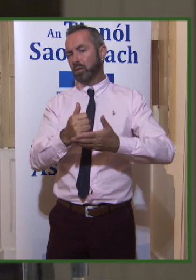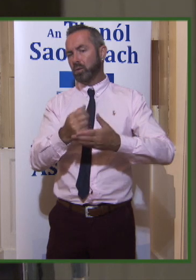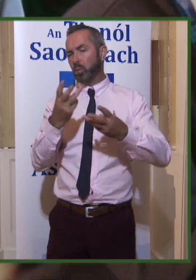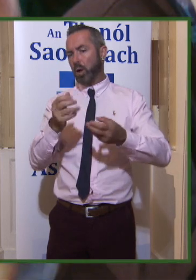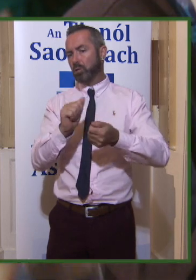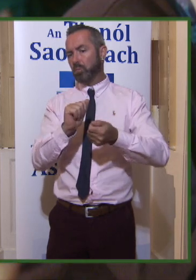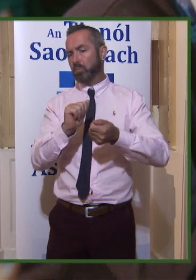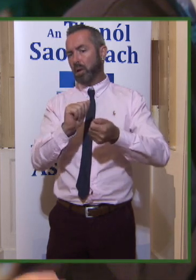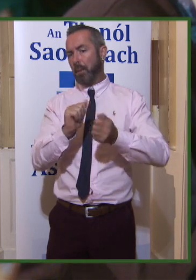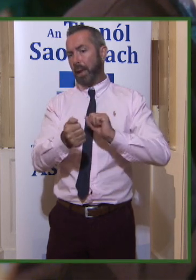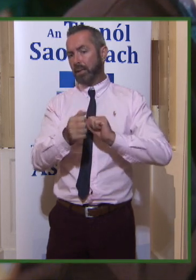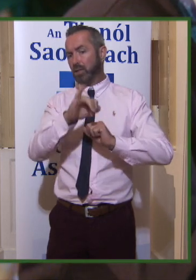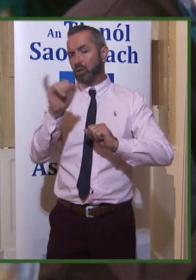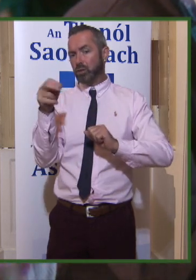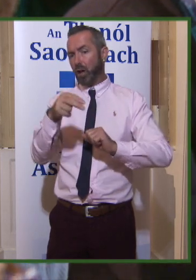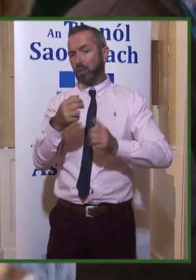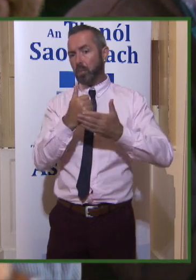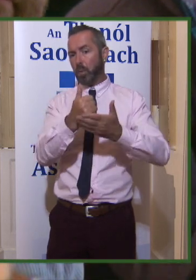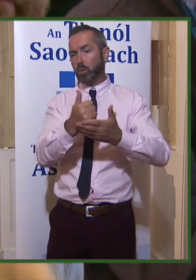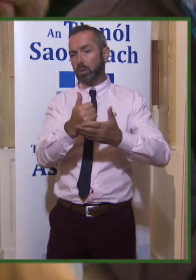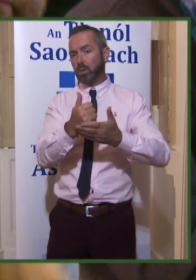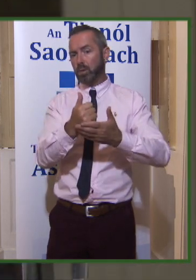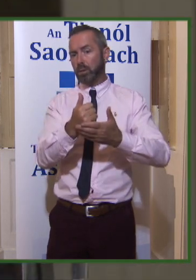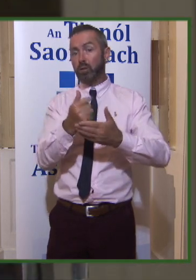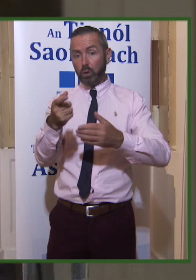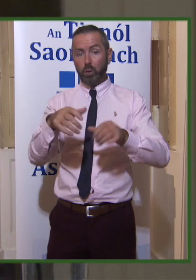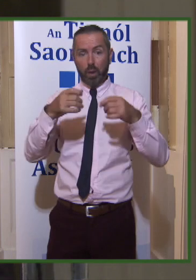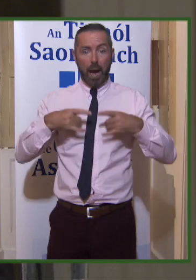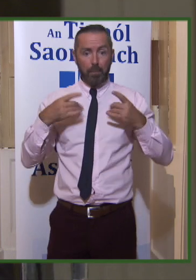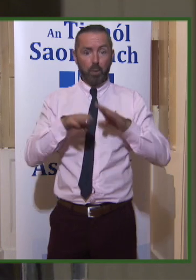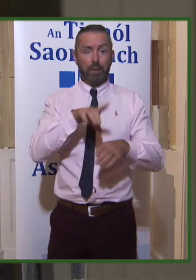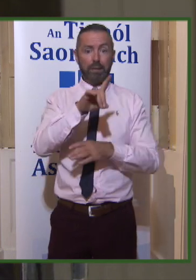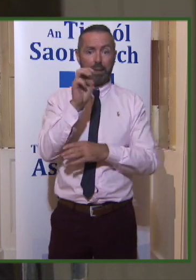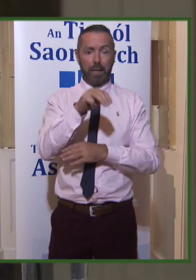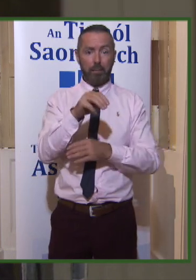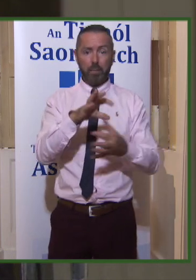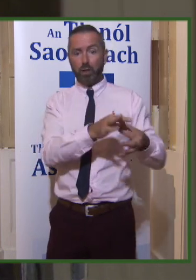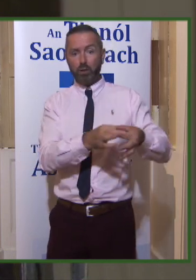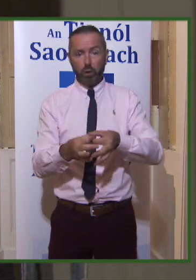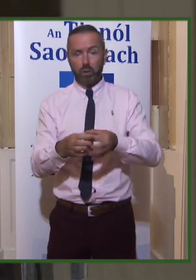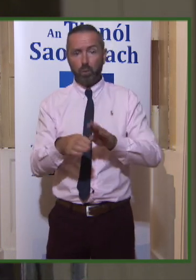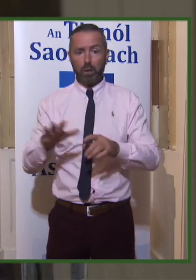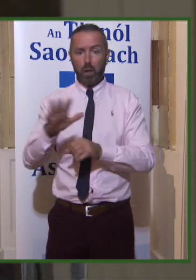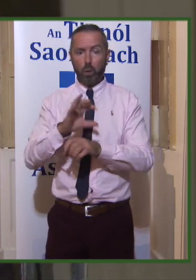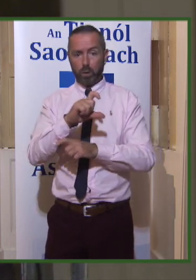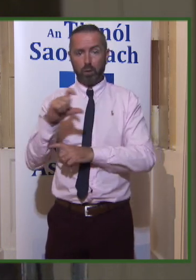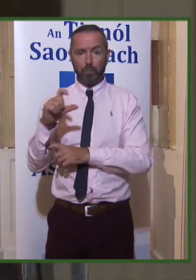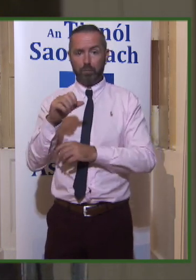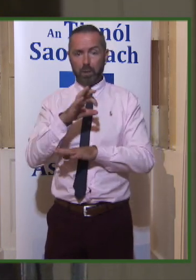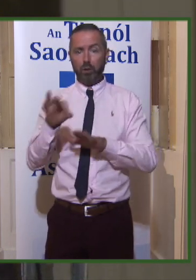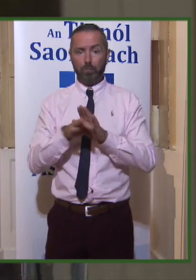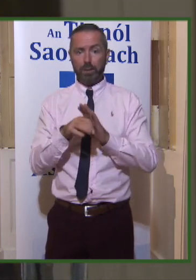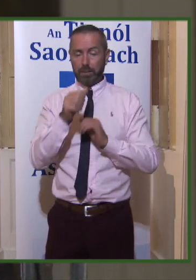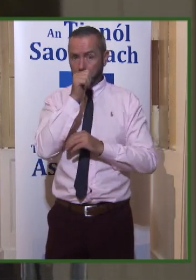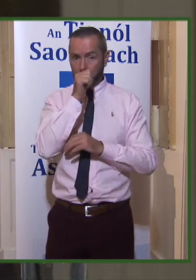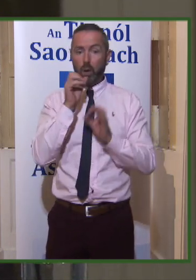John's proposing, the DEM, in conjunction with local government? Yeah, you're happy. Okay. I am conscious now